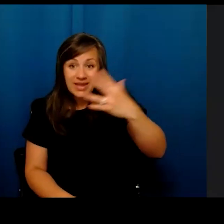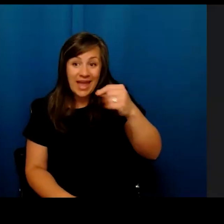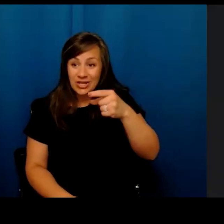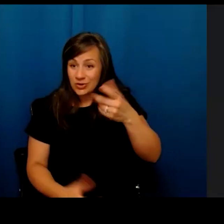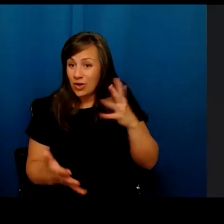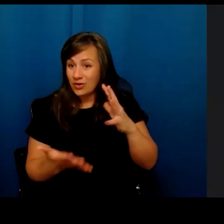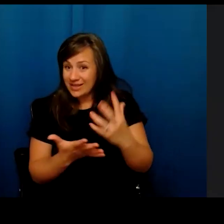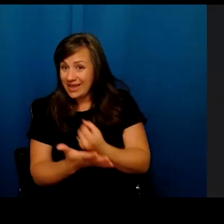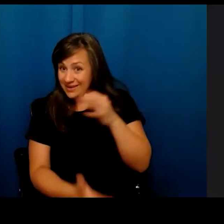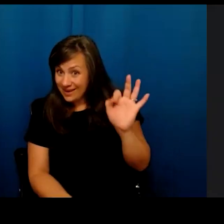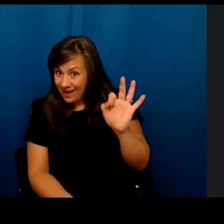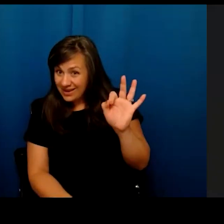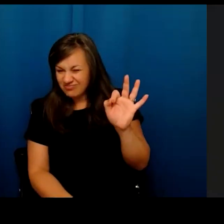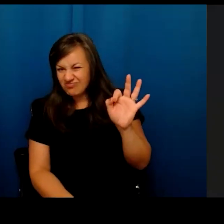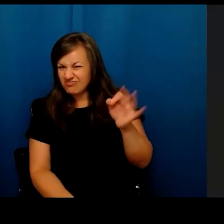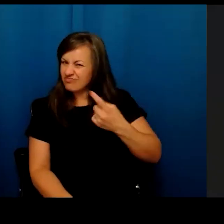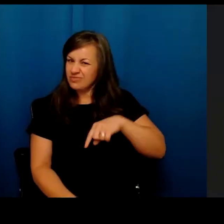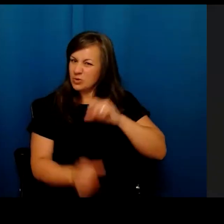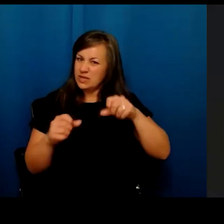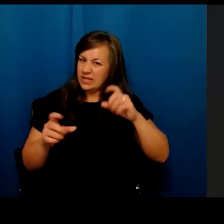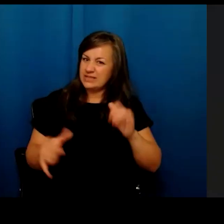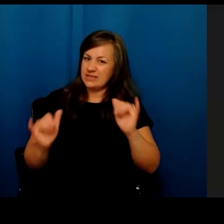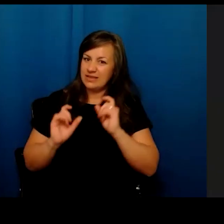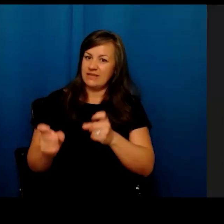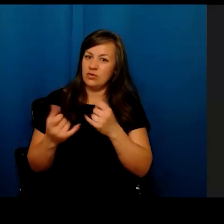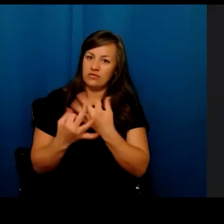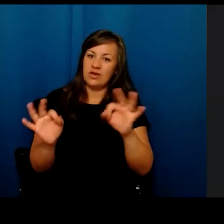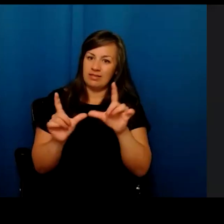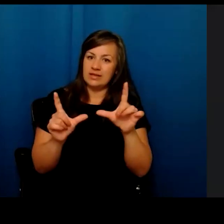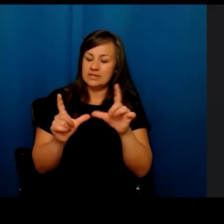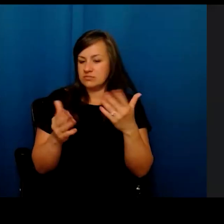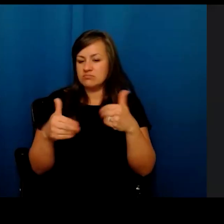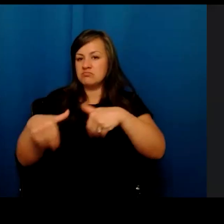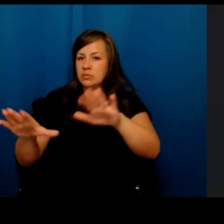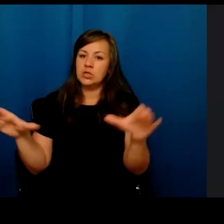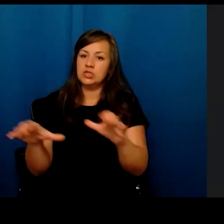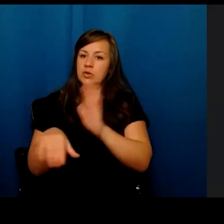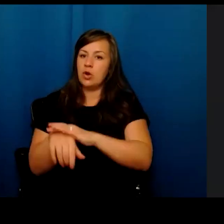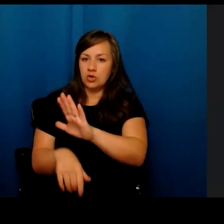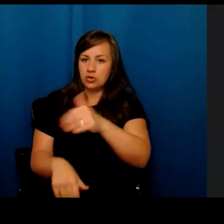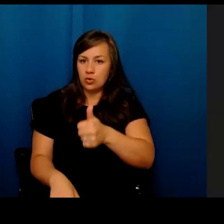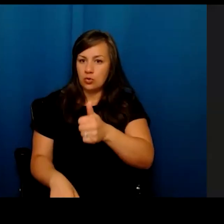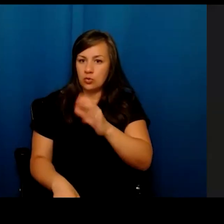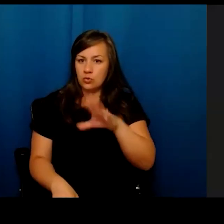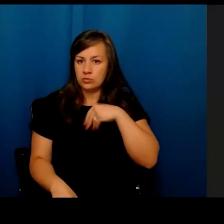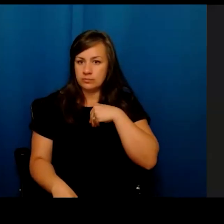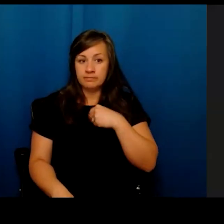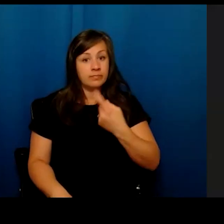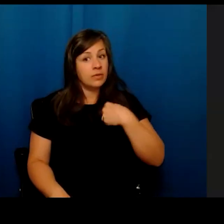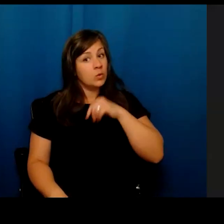still grant you a license, or you can just go and do it on your own. Like I said, we aren't trying to hold